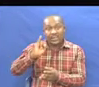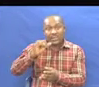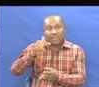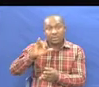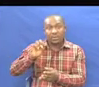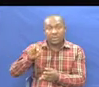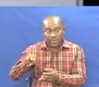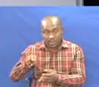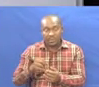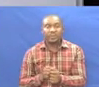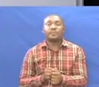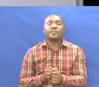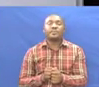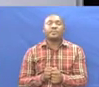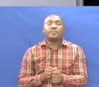the breaking down